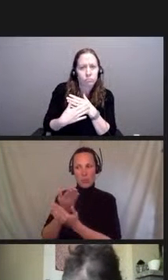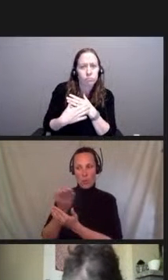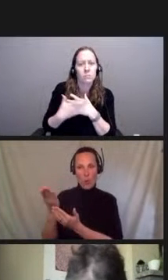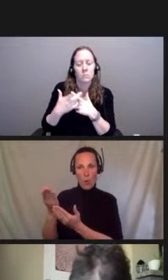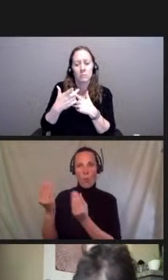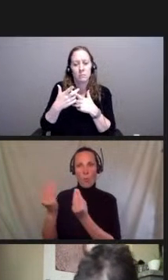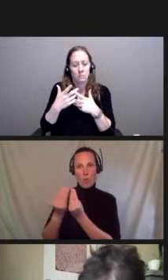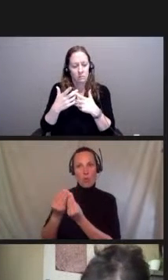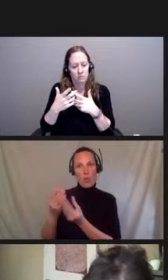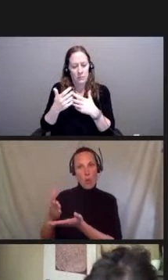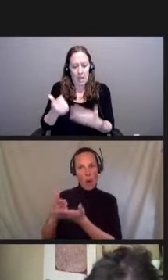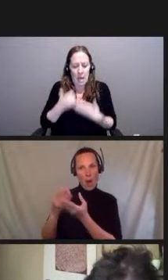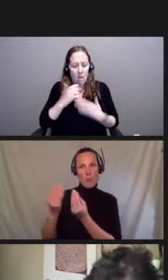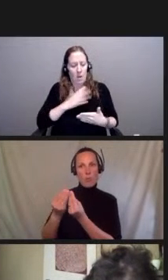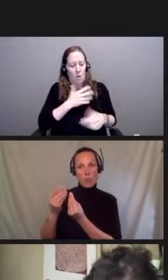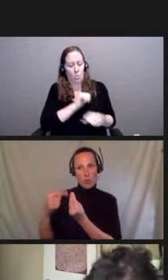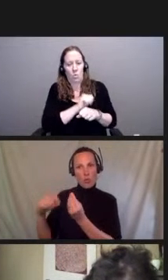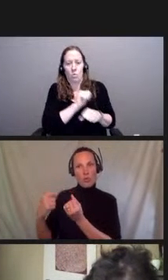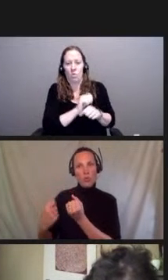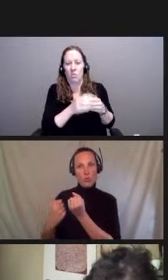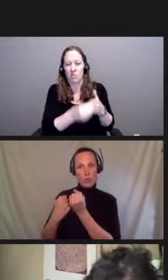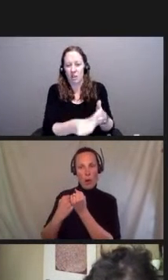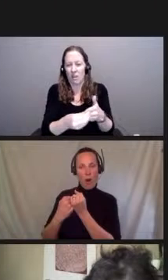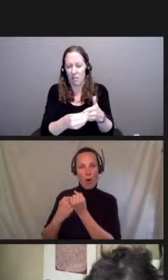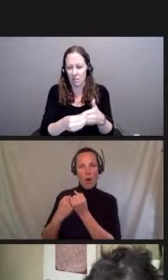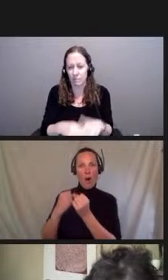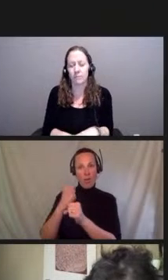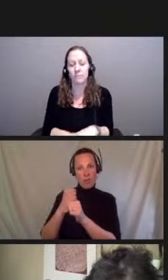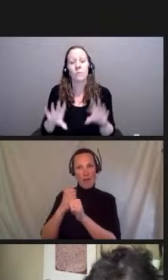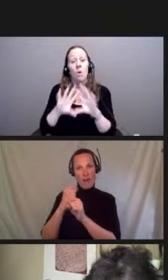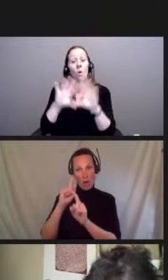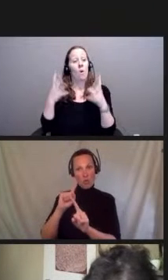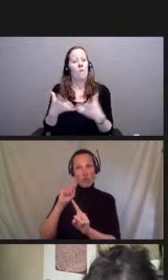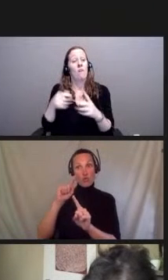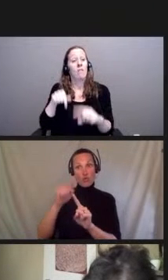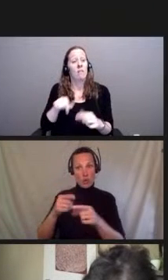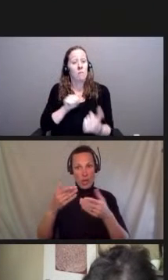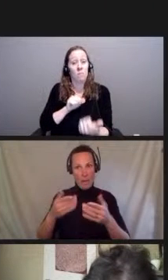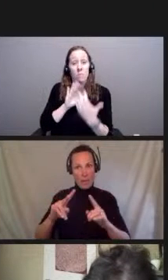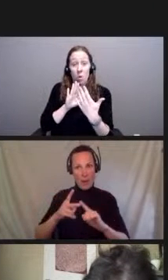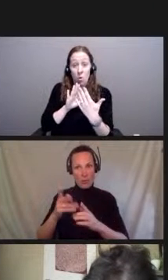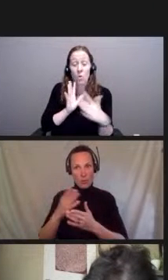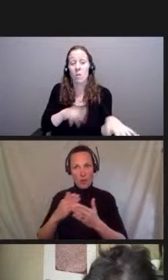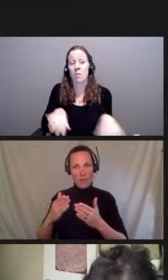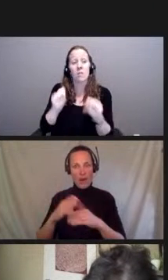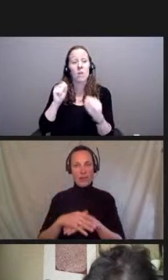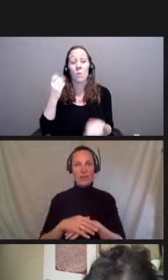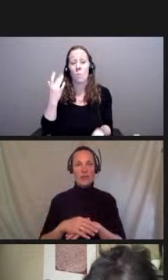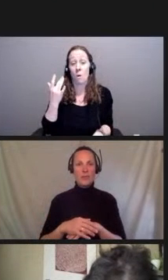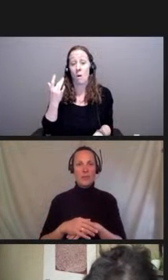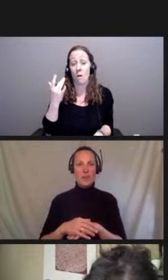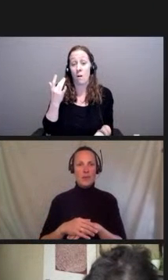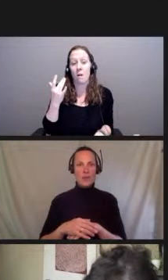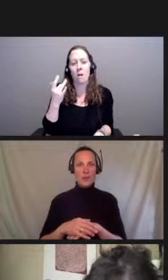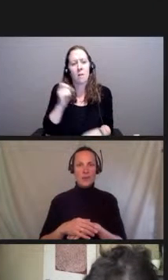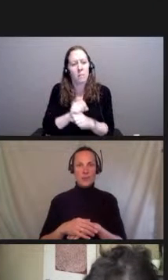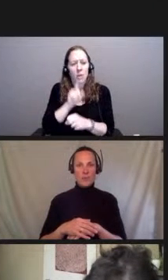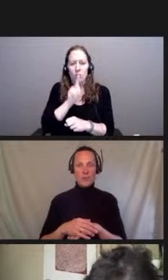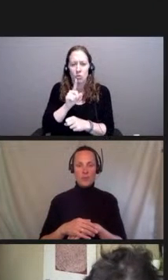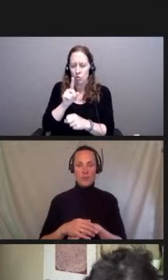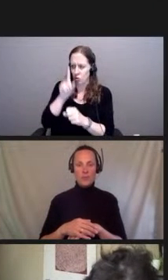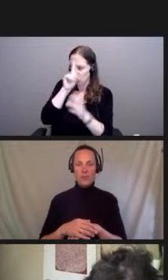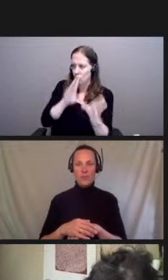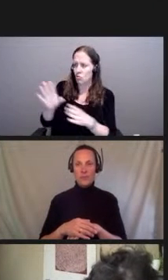work to date. So overall, this approach was undertaken to ensure that the strategic framework